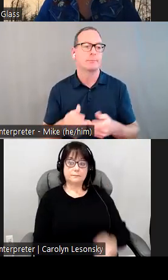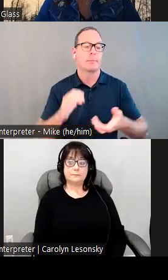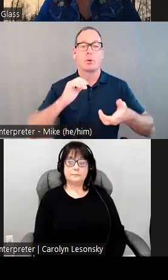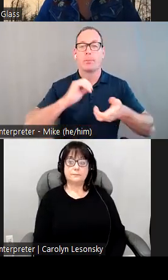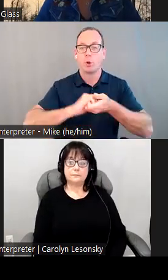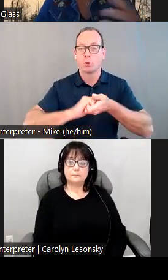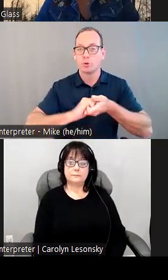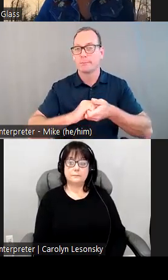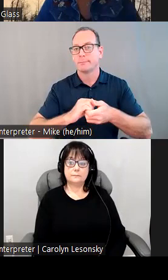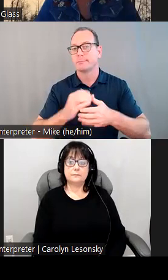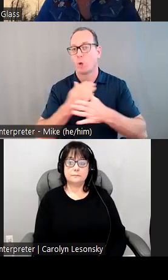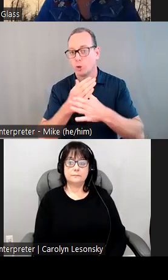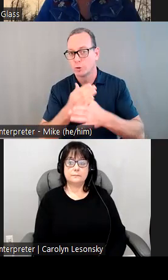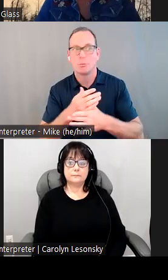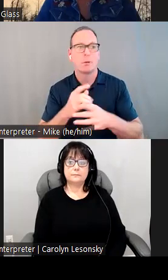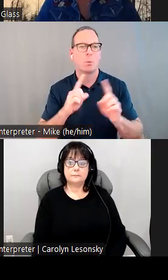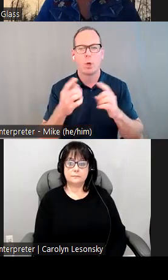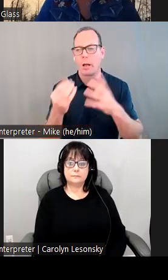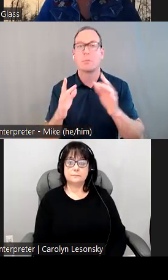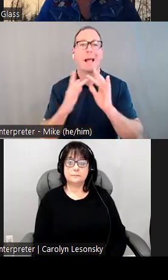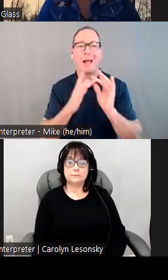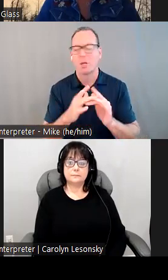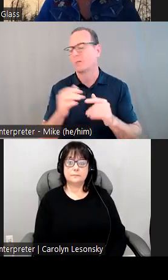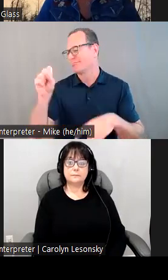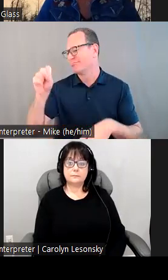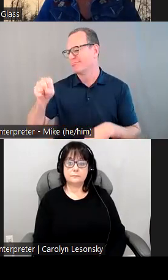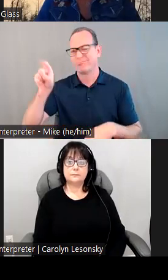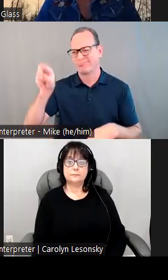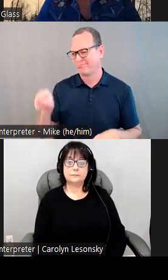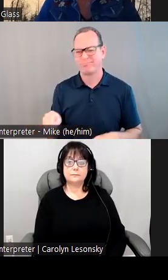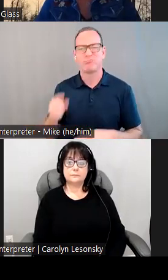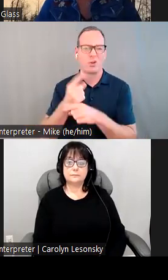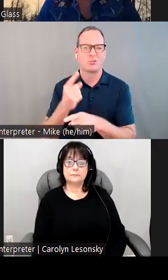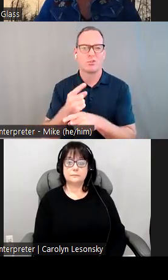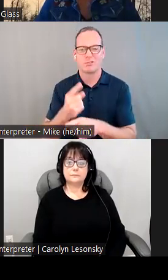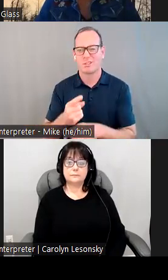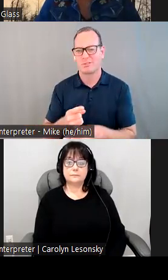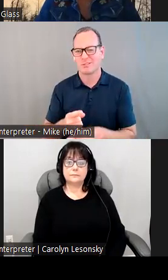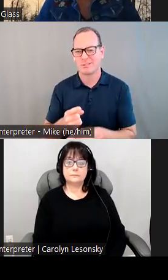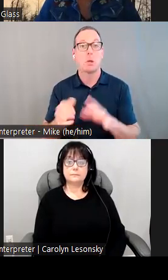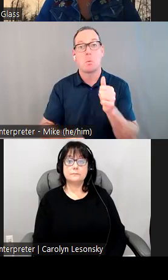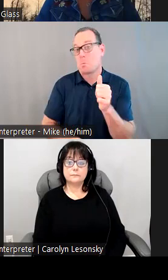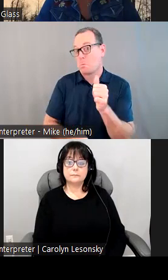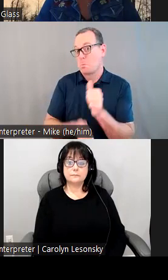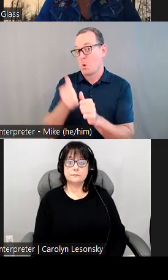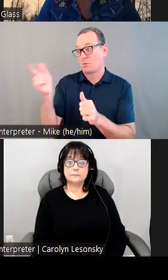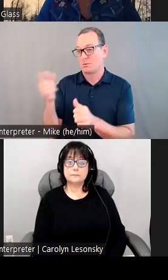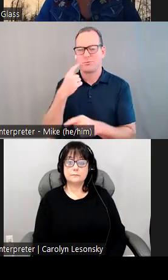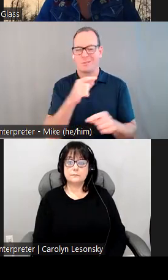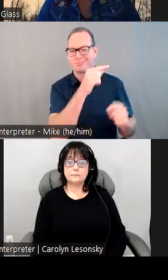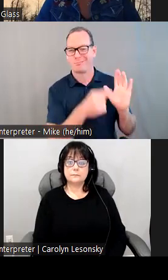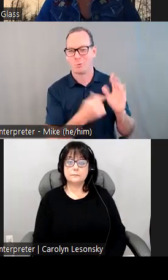not. Outreach. Absolutely. All those are good things. And most of those I've just sort of listed here in the next couple